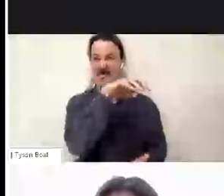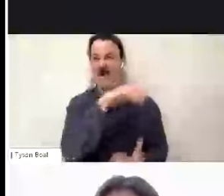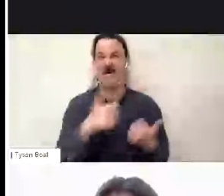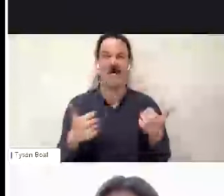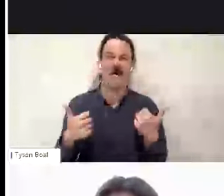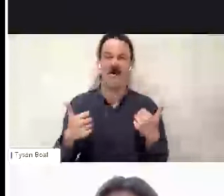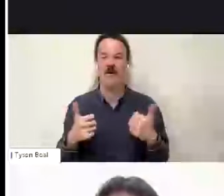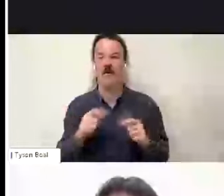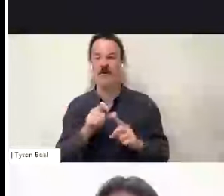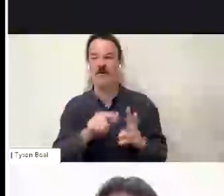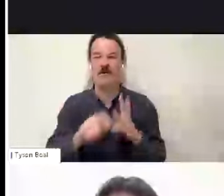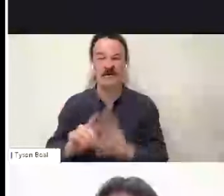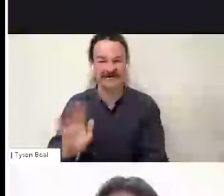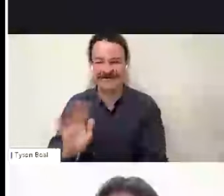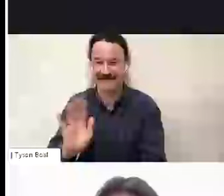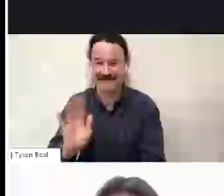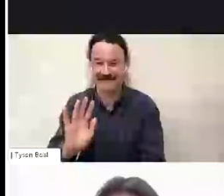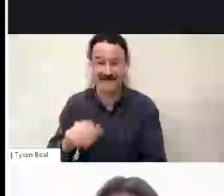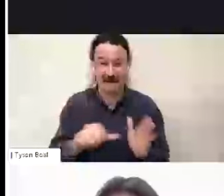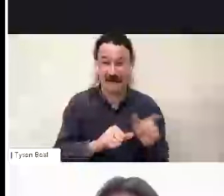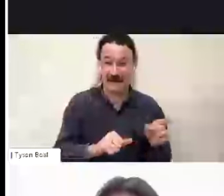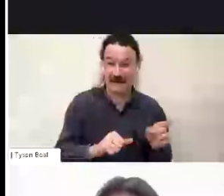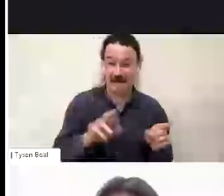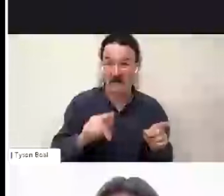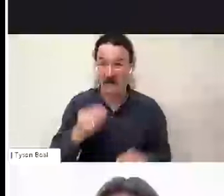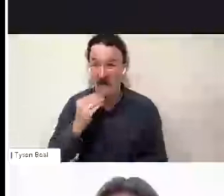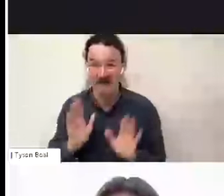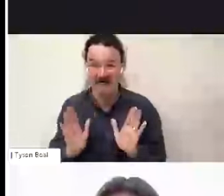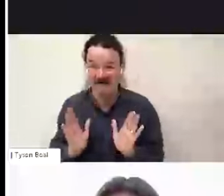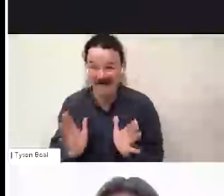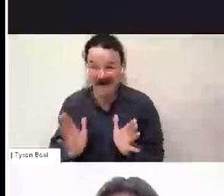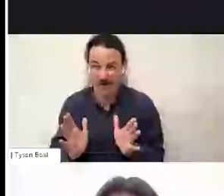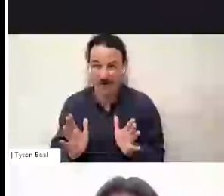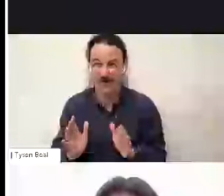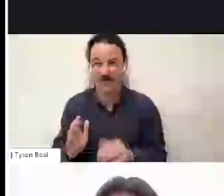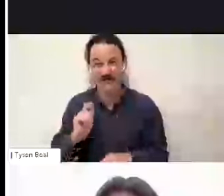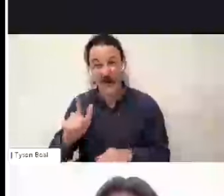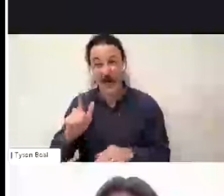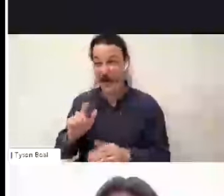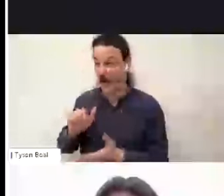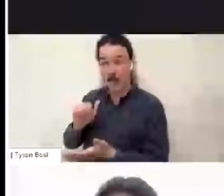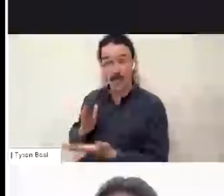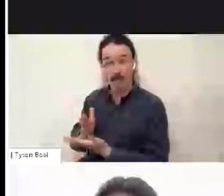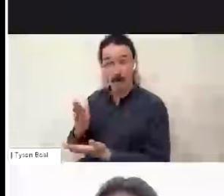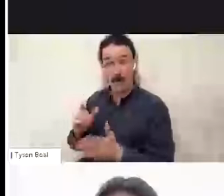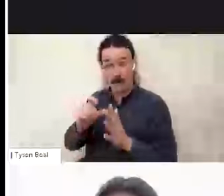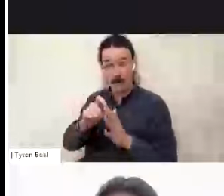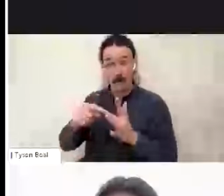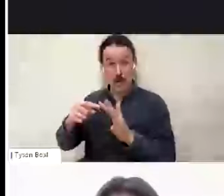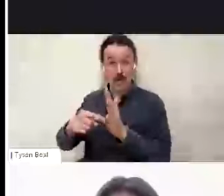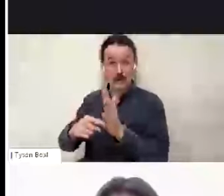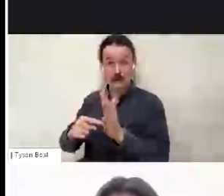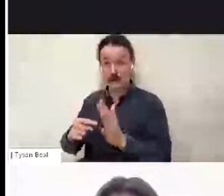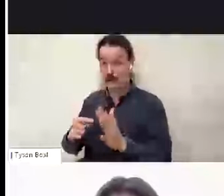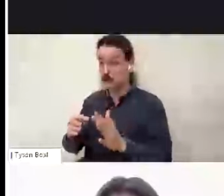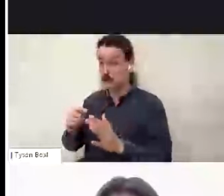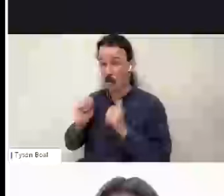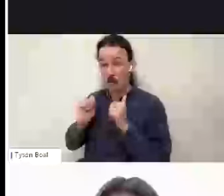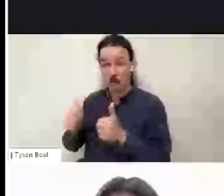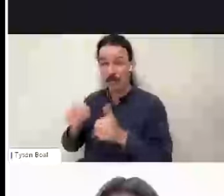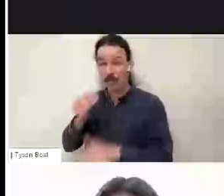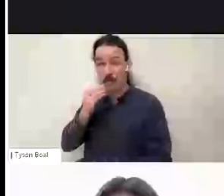The right to an adequate diet is a fundamental human right. Unless we understand those as